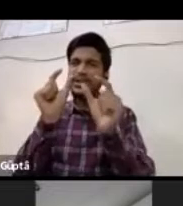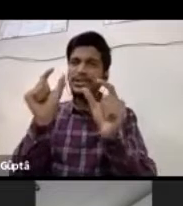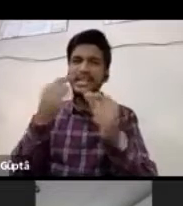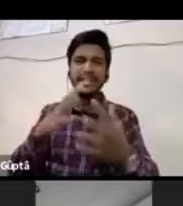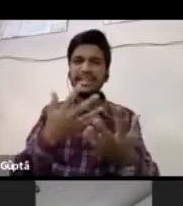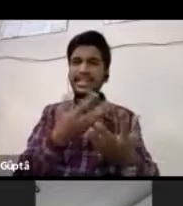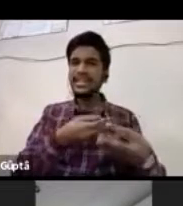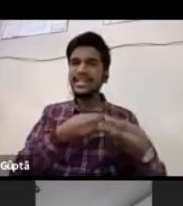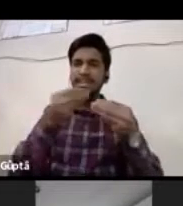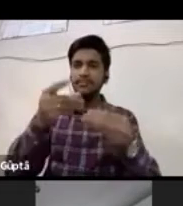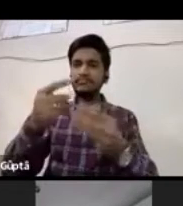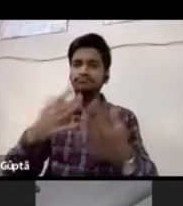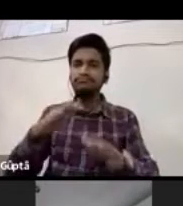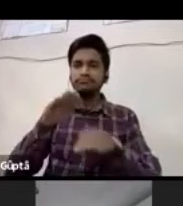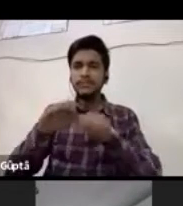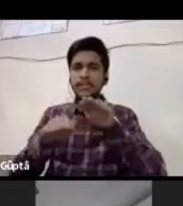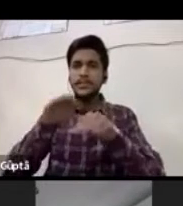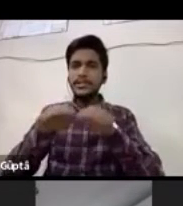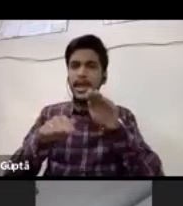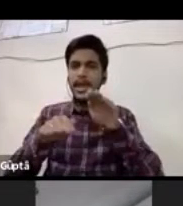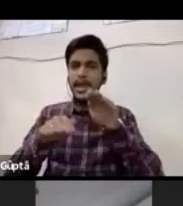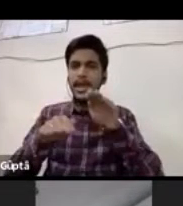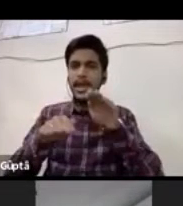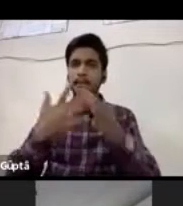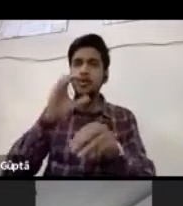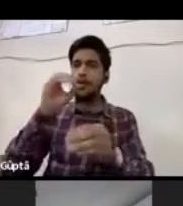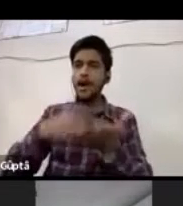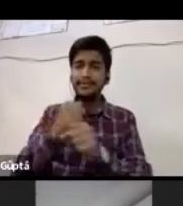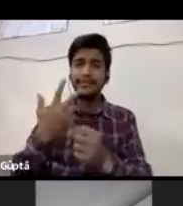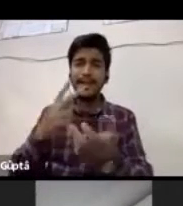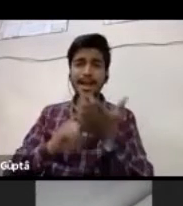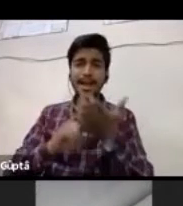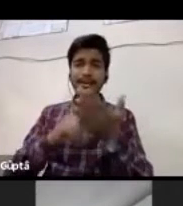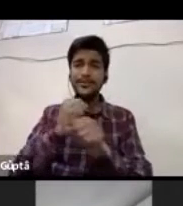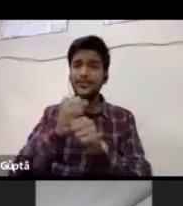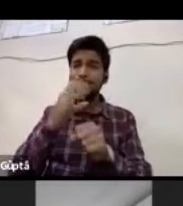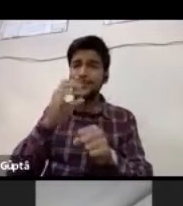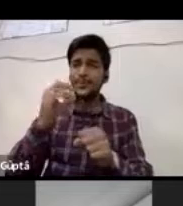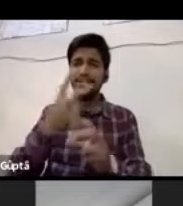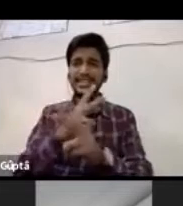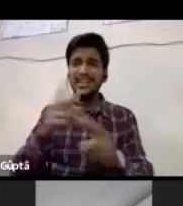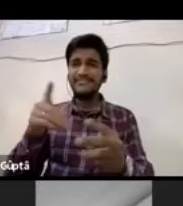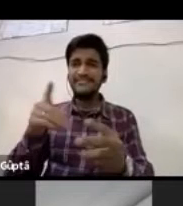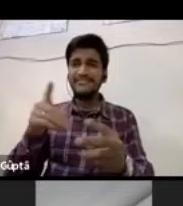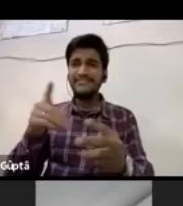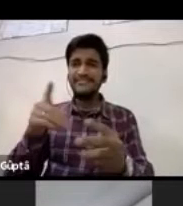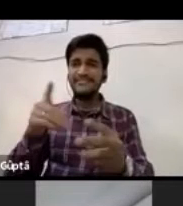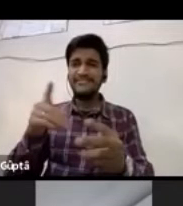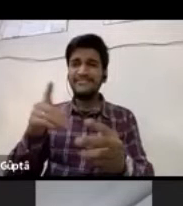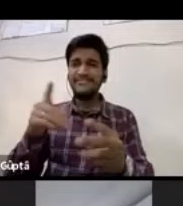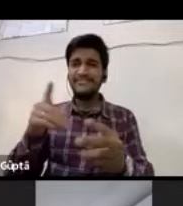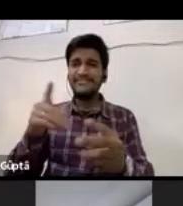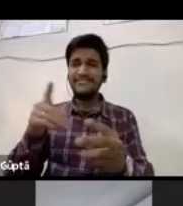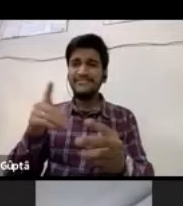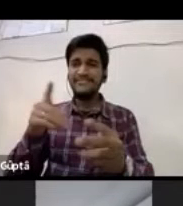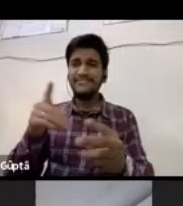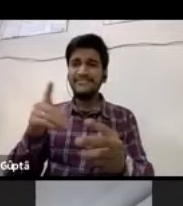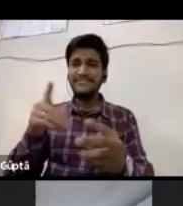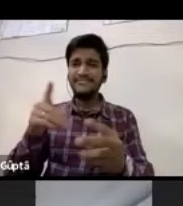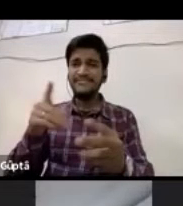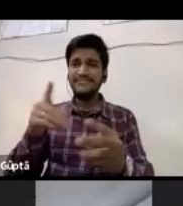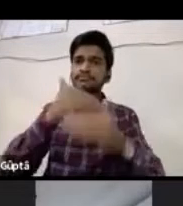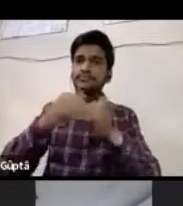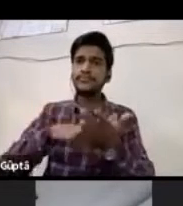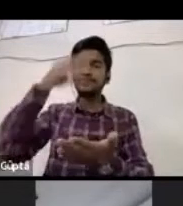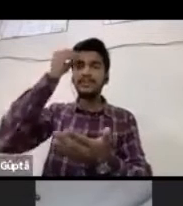mereko marking chahiye thi, organization ne wo steps mark kar diye, aur mere liye bahut aasan hai. Main un seedhon pe upar niche aa sakta hu. Bas that puts